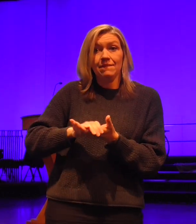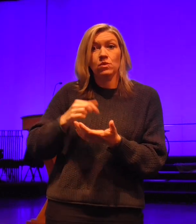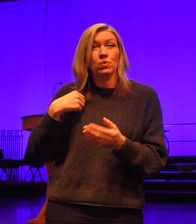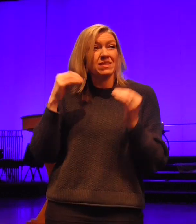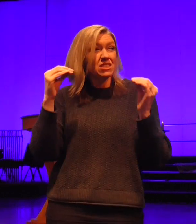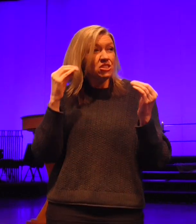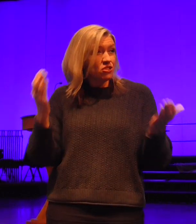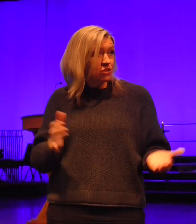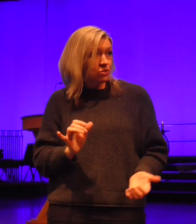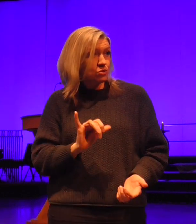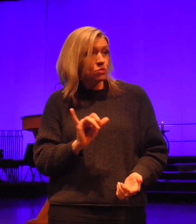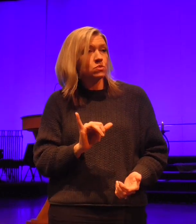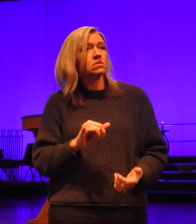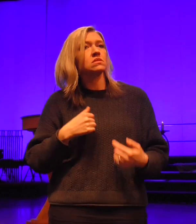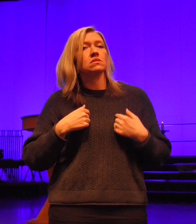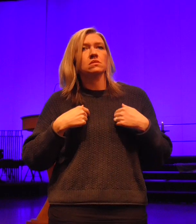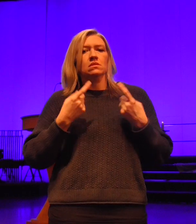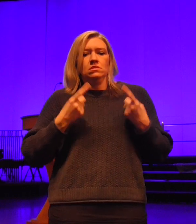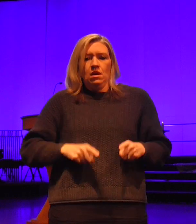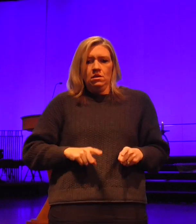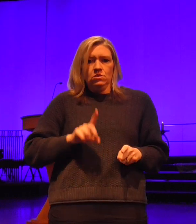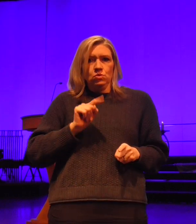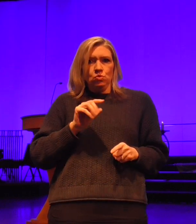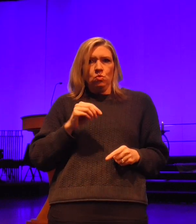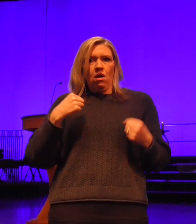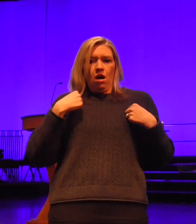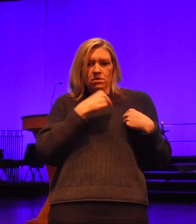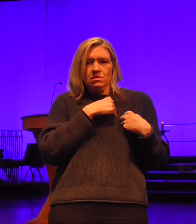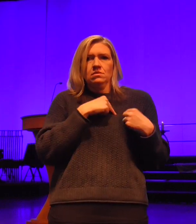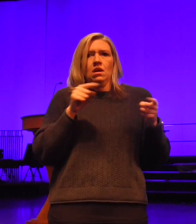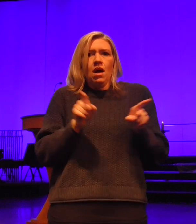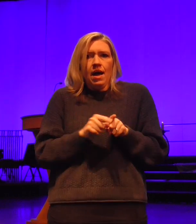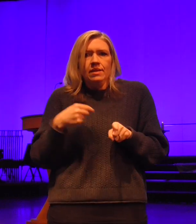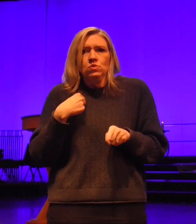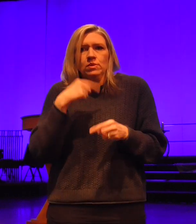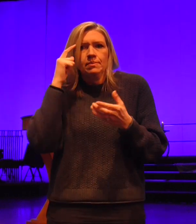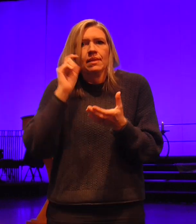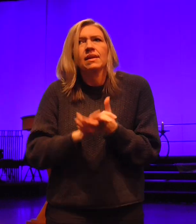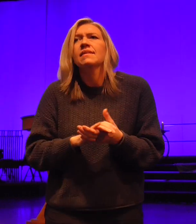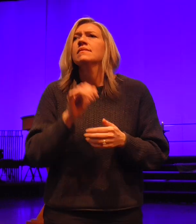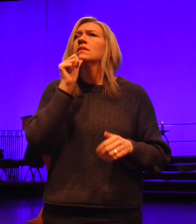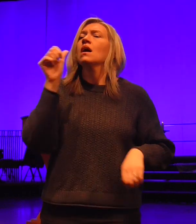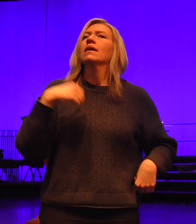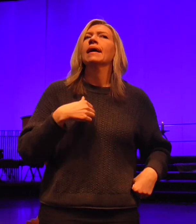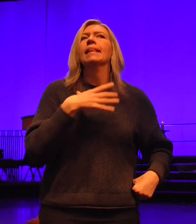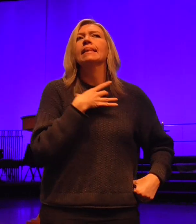here. It is done to us as we believe. Not as we would like or as we would